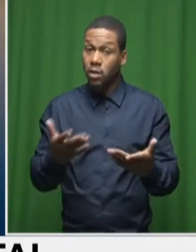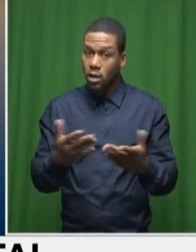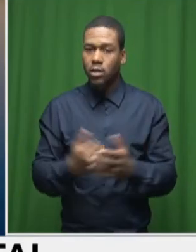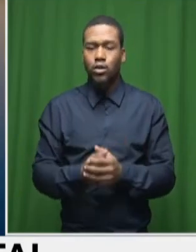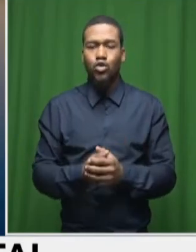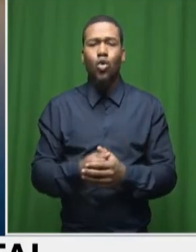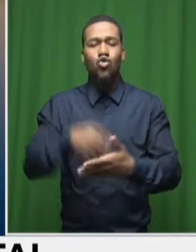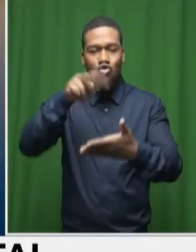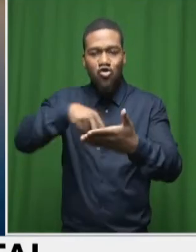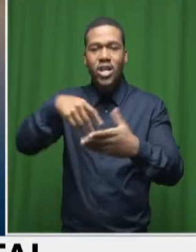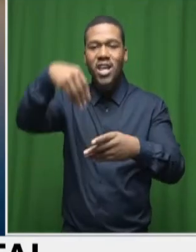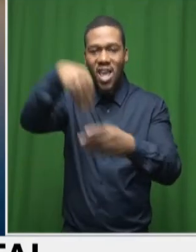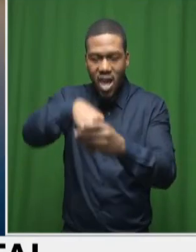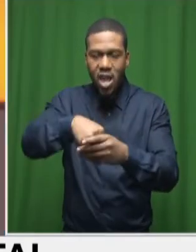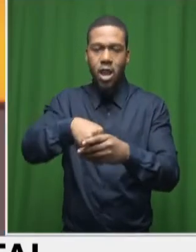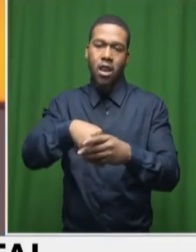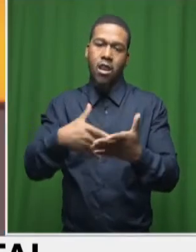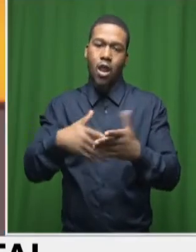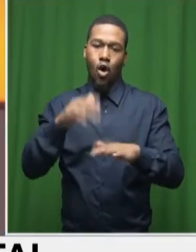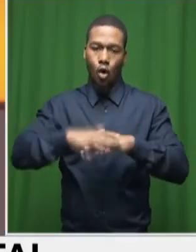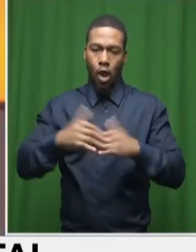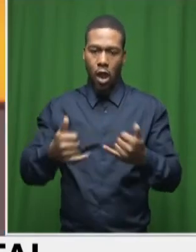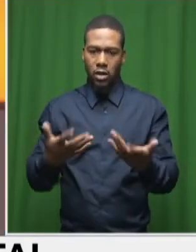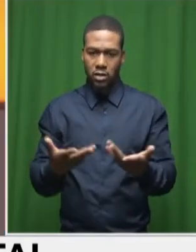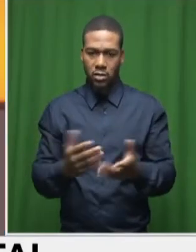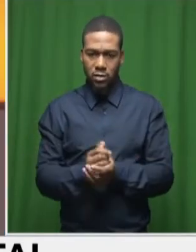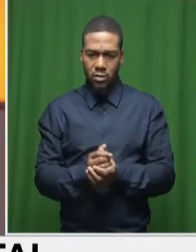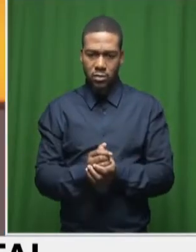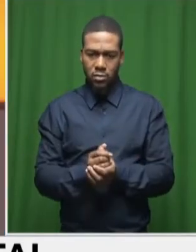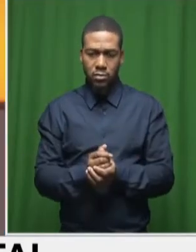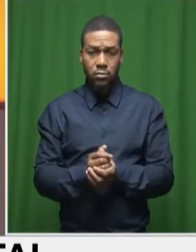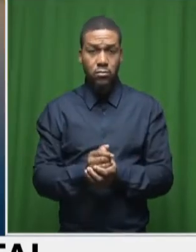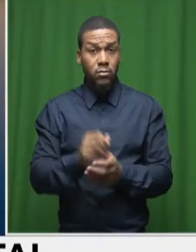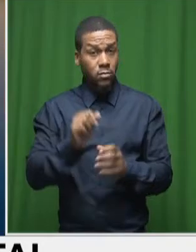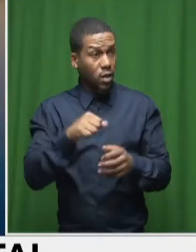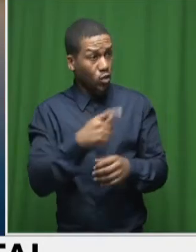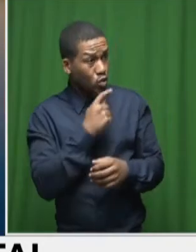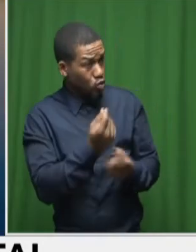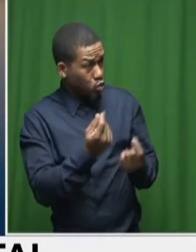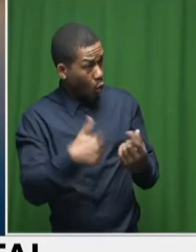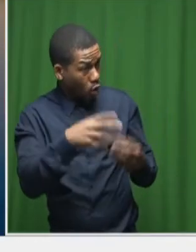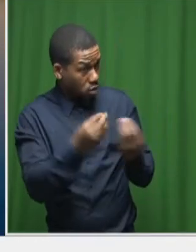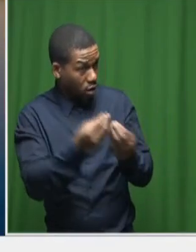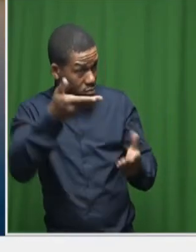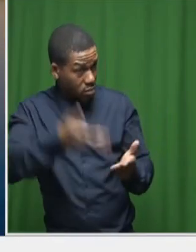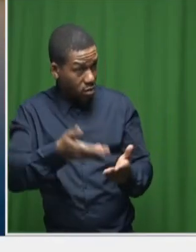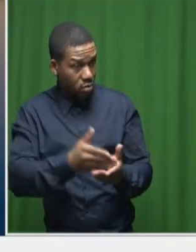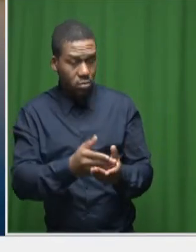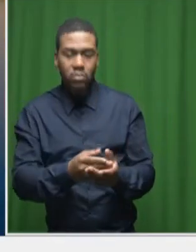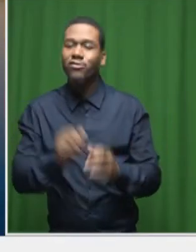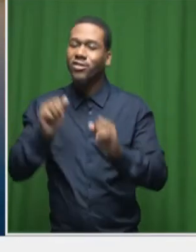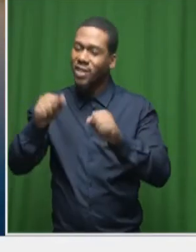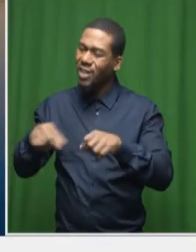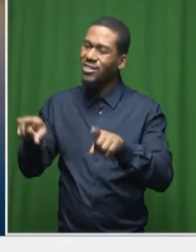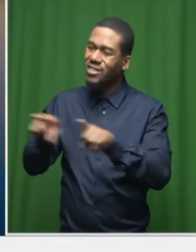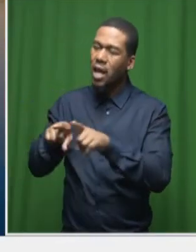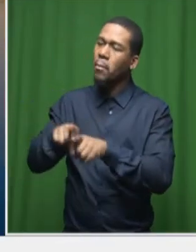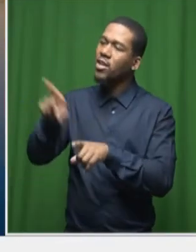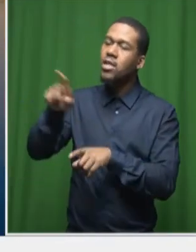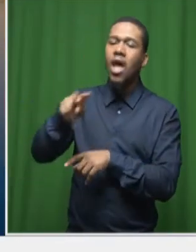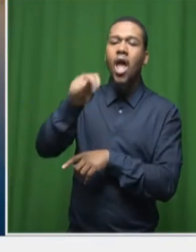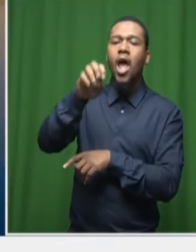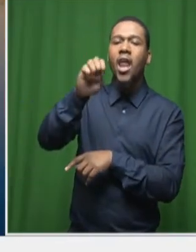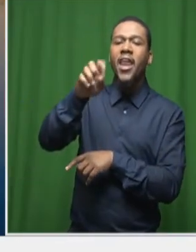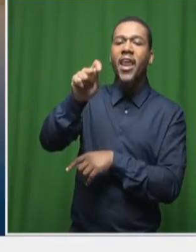the platform in an internal e-reader. How do you track the usage? I'm quite fascinated by that. So you do everything on the platform, just like you do with Netflix. Yes. You download our app and